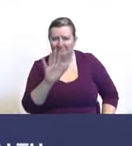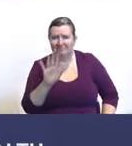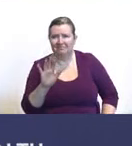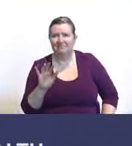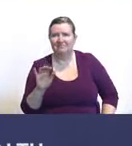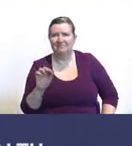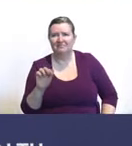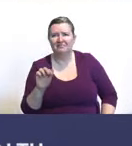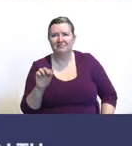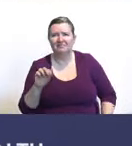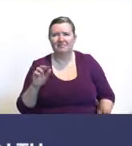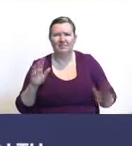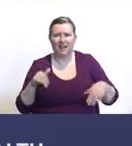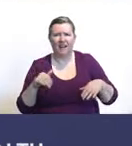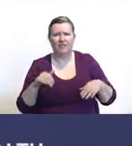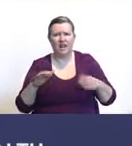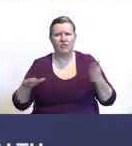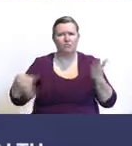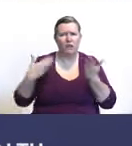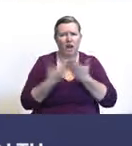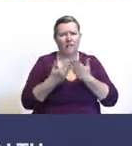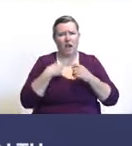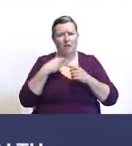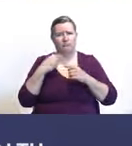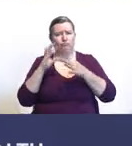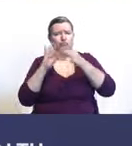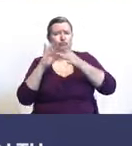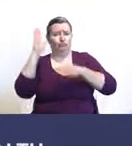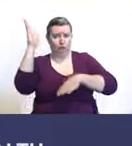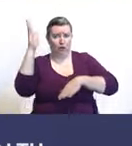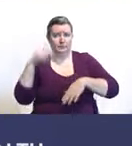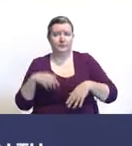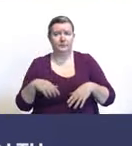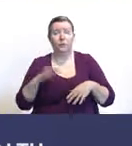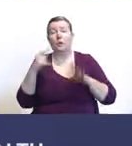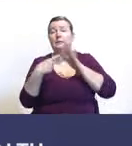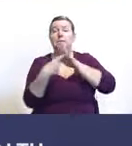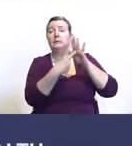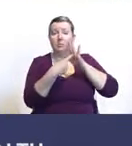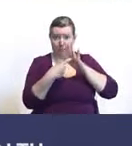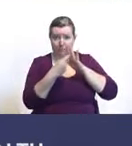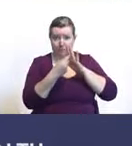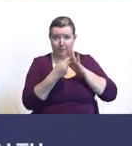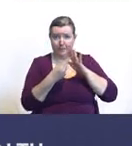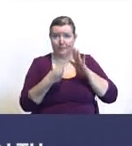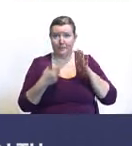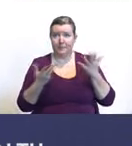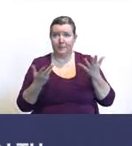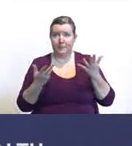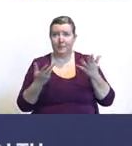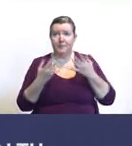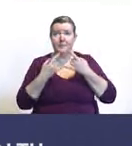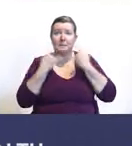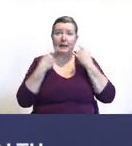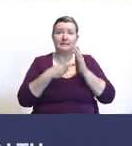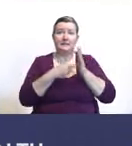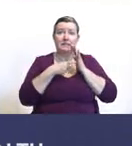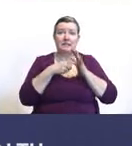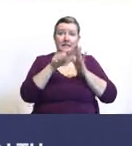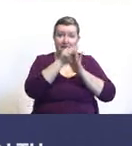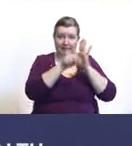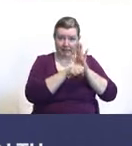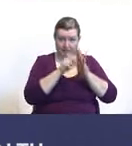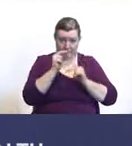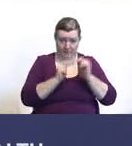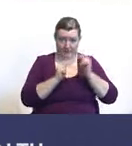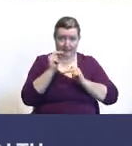yet. I think you were here. You know, the one example of the question you asked, the mask mandate in state buildings,